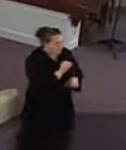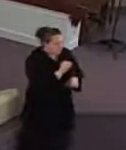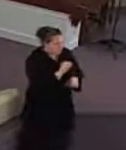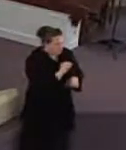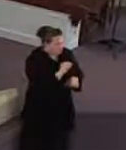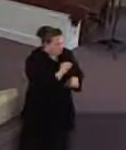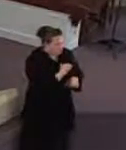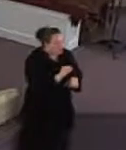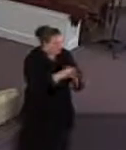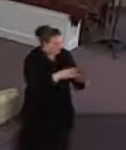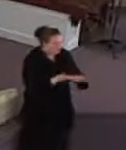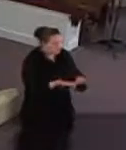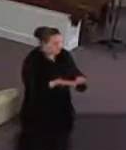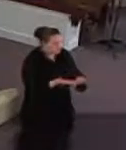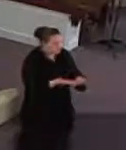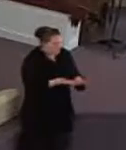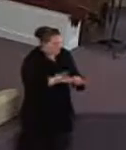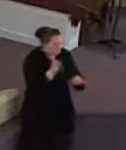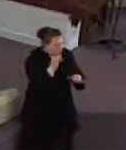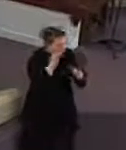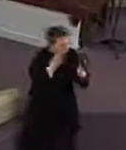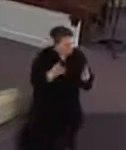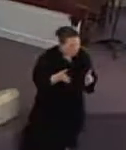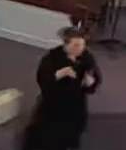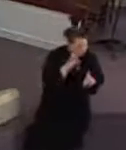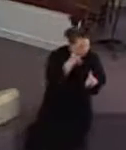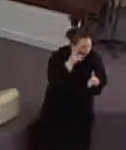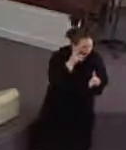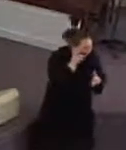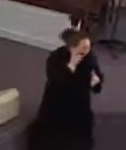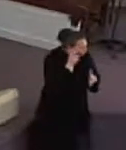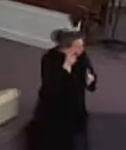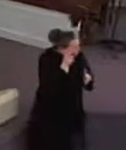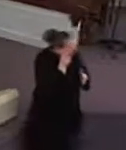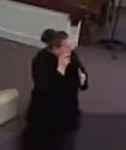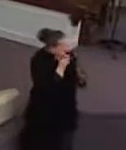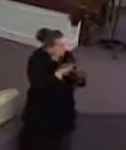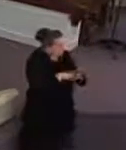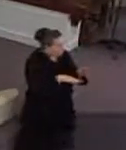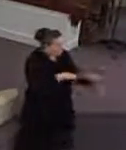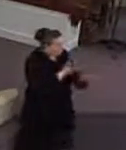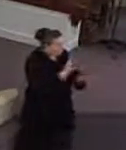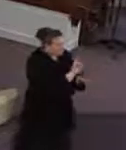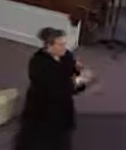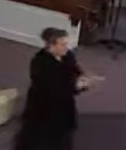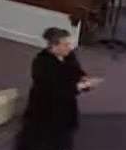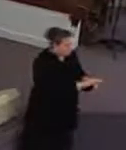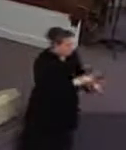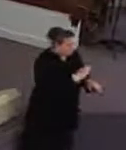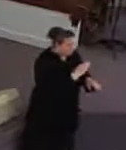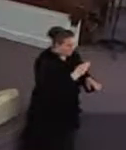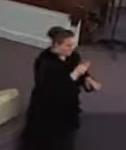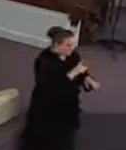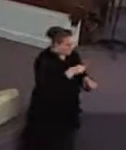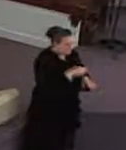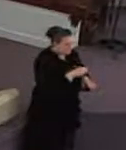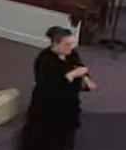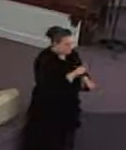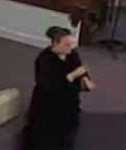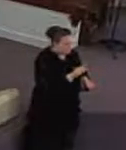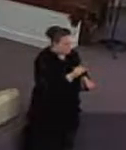preacher heard the news and he started out on foot and he walked 70 miles to Philadelphia.